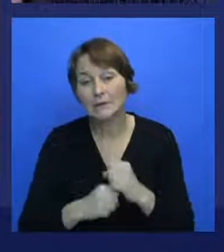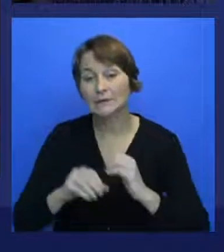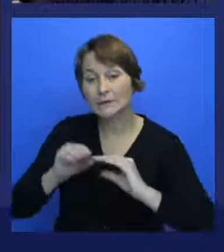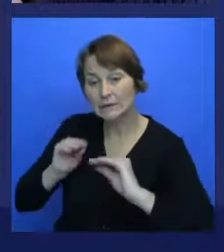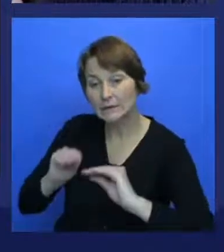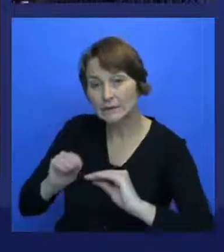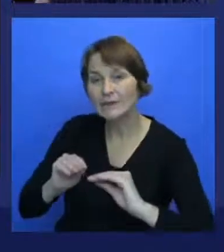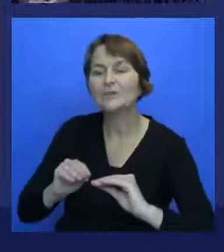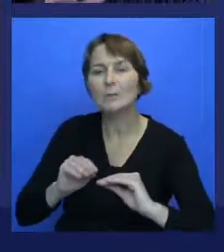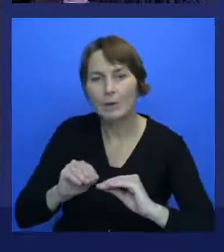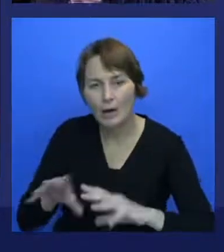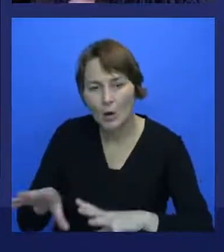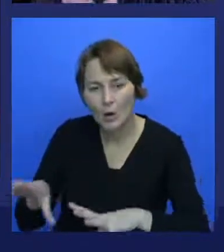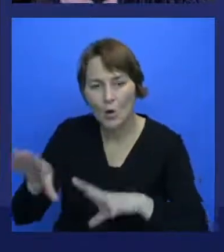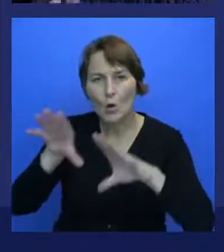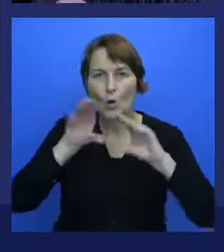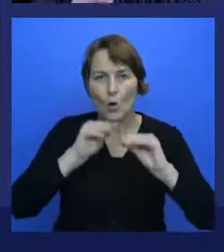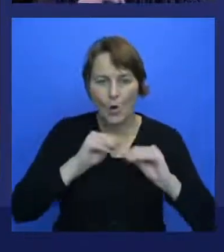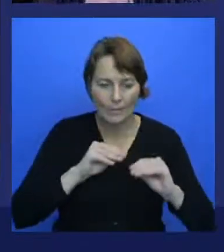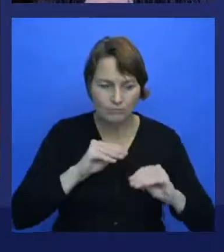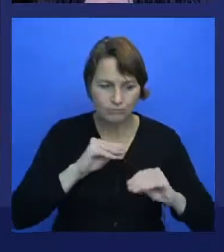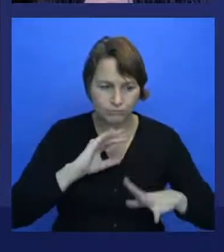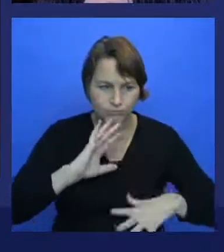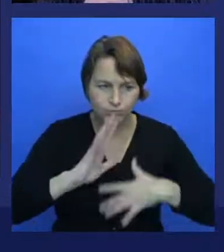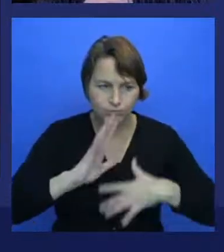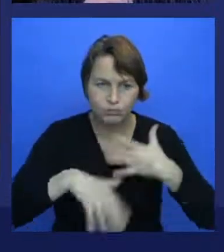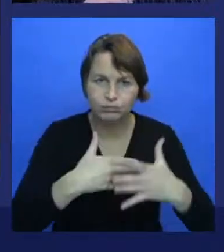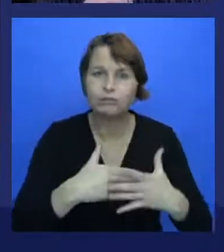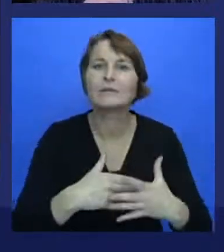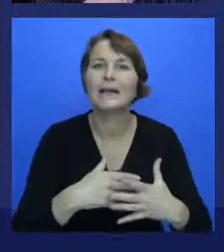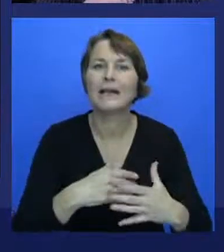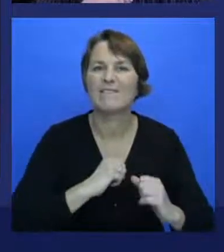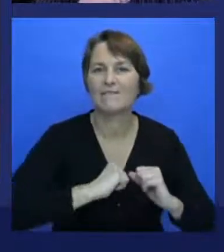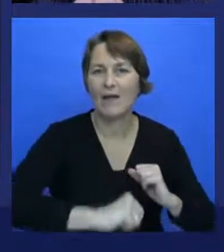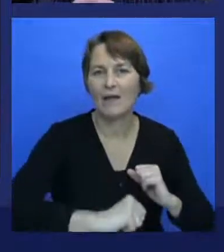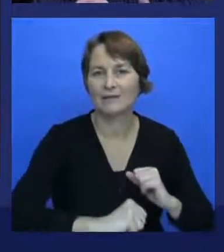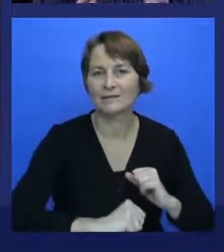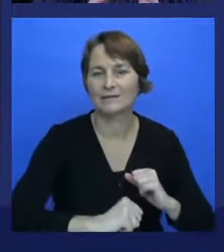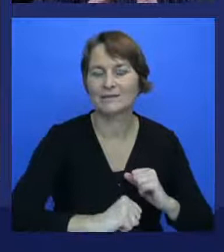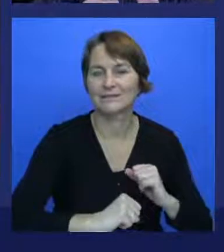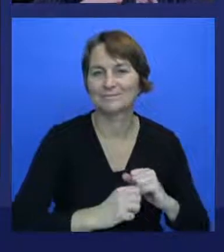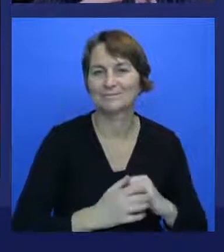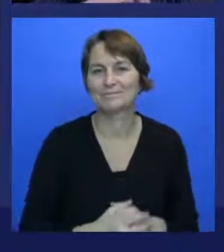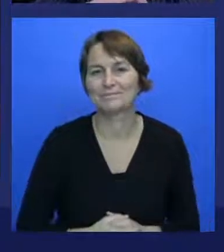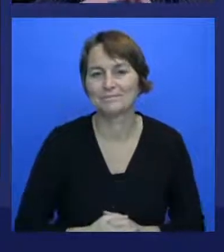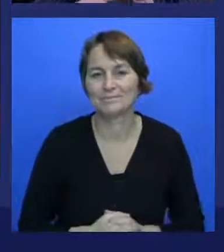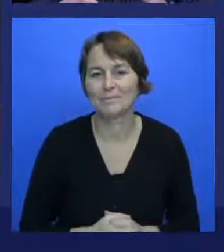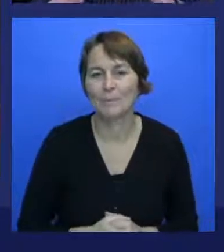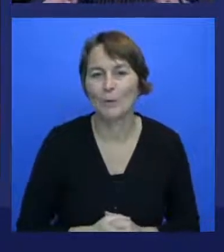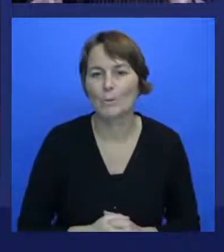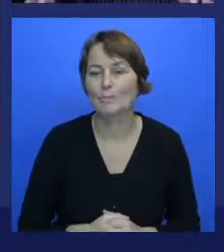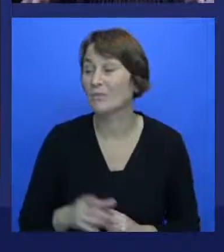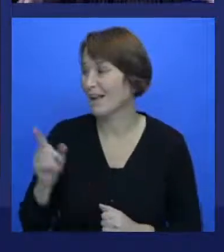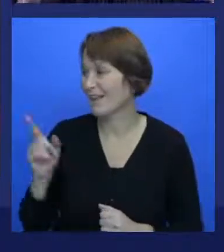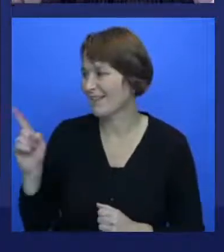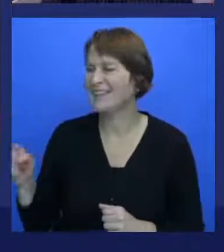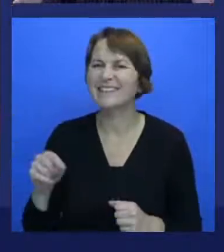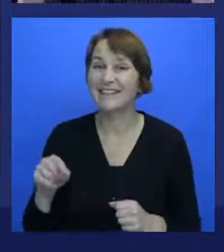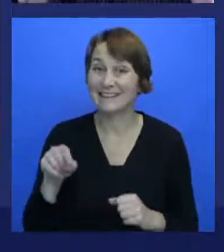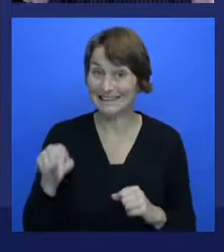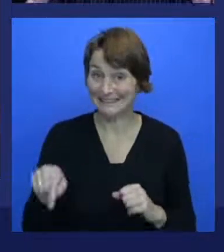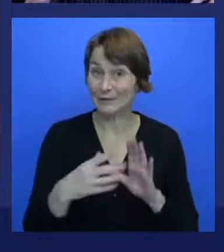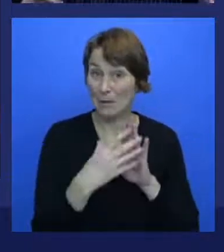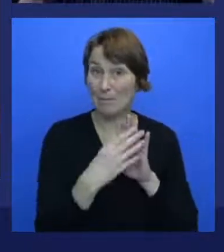it physically, and have it have the same articulations. So this is, I think, a transitionary model we're starting to get